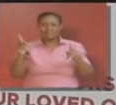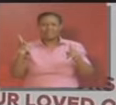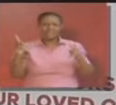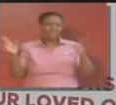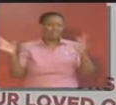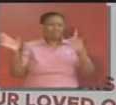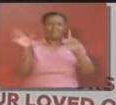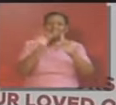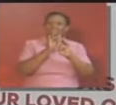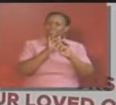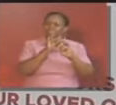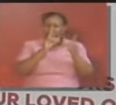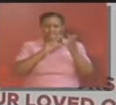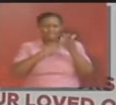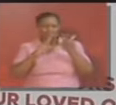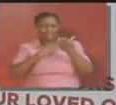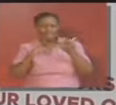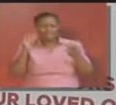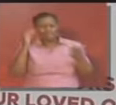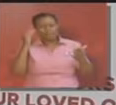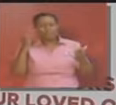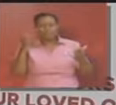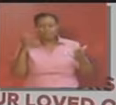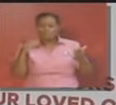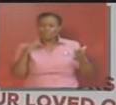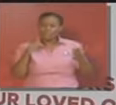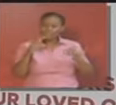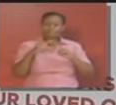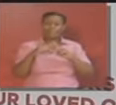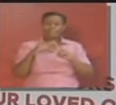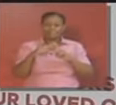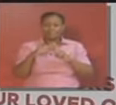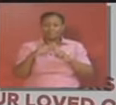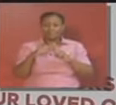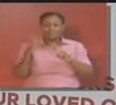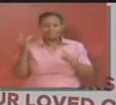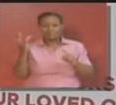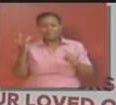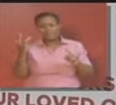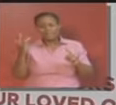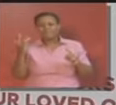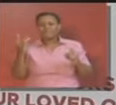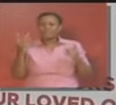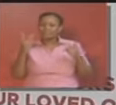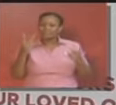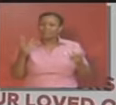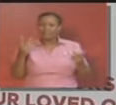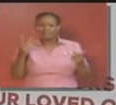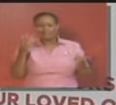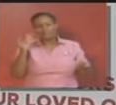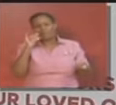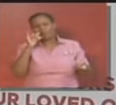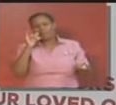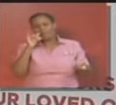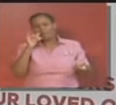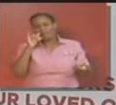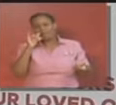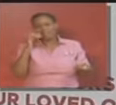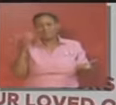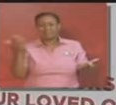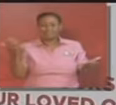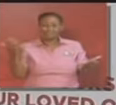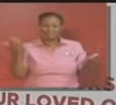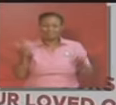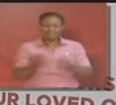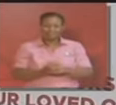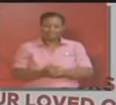of the association with the bar. And of course, arising from the one person associated with the bar, people testing positive